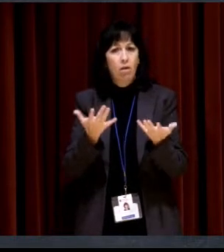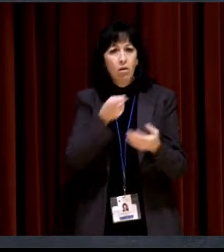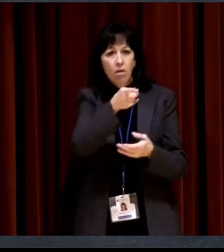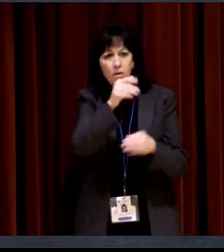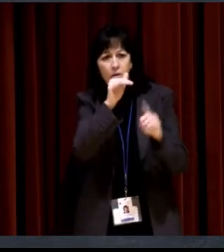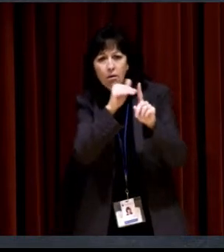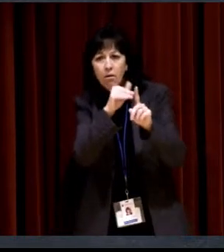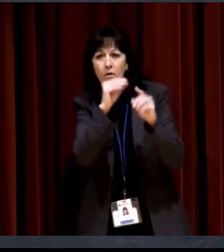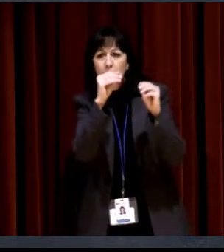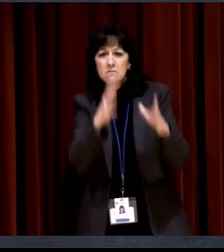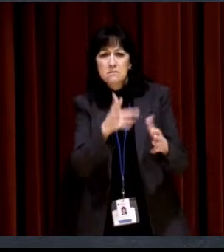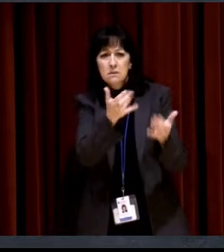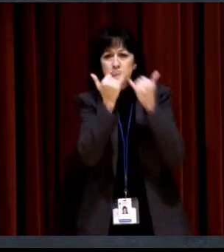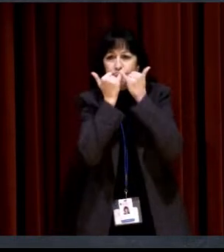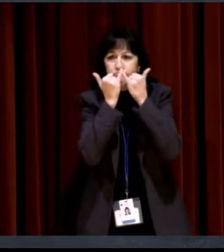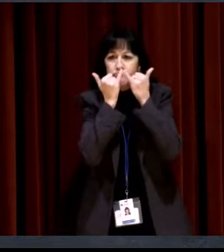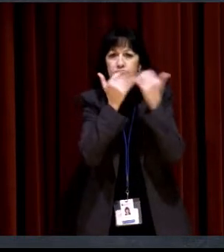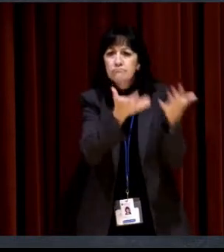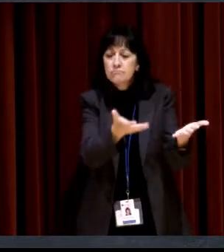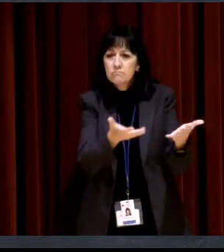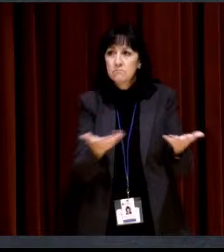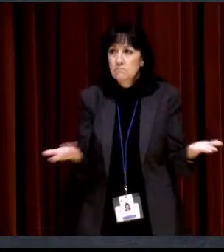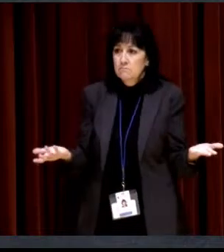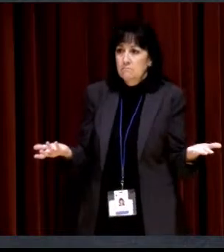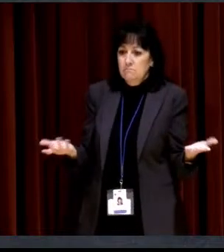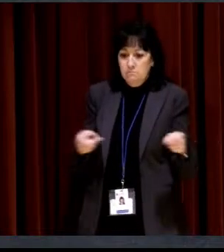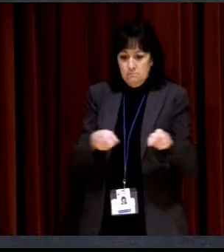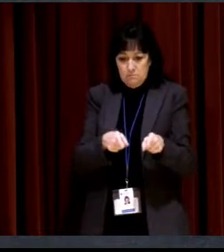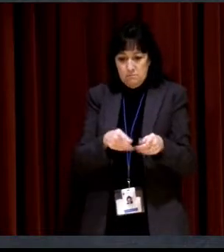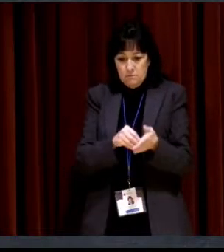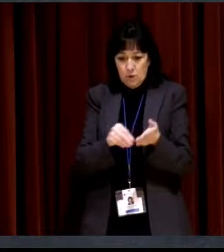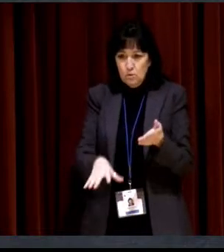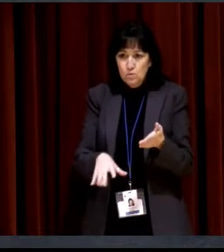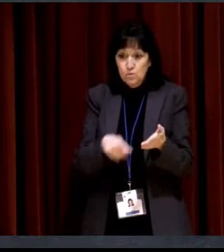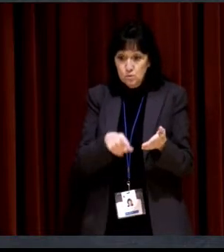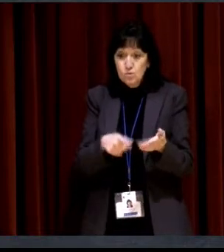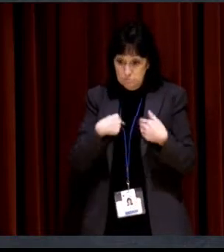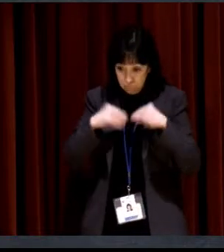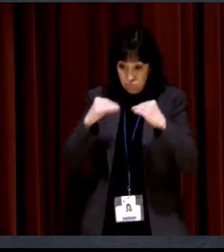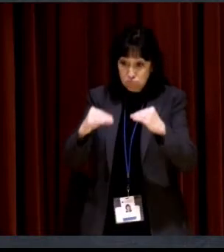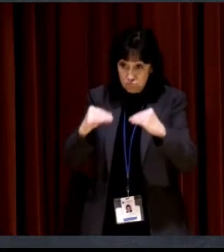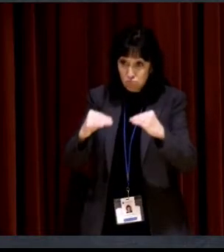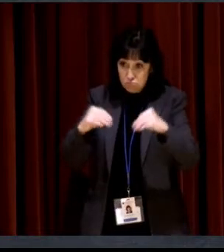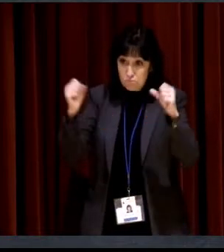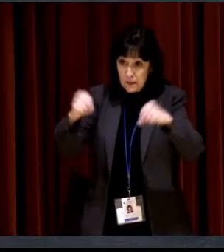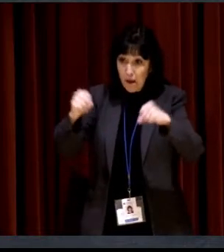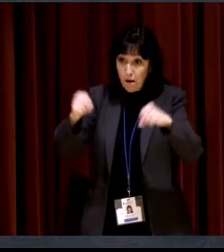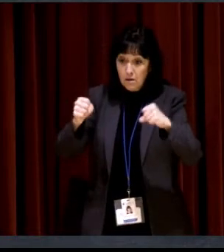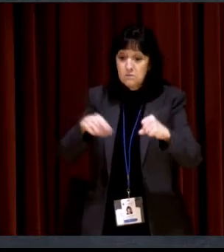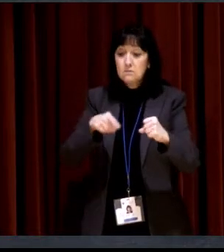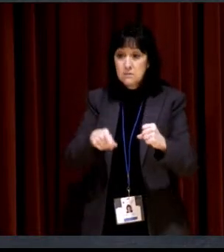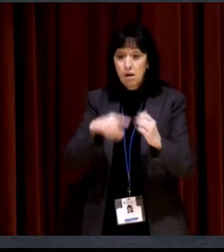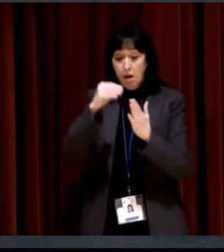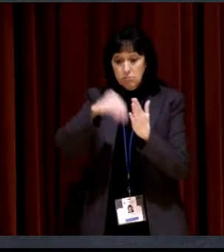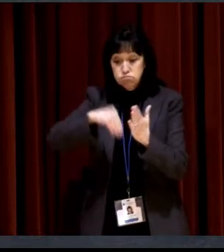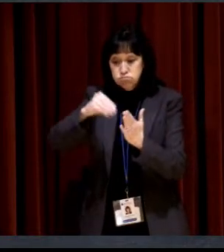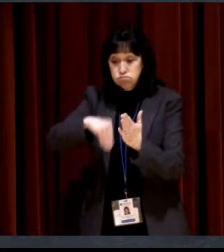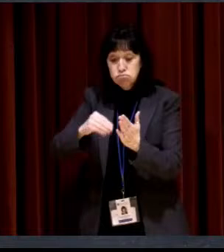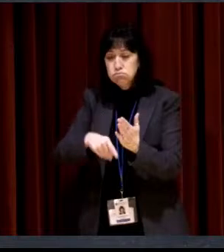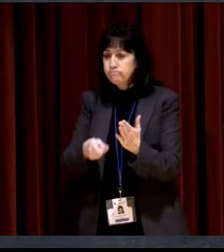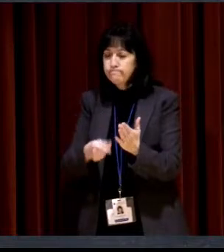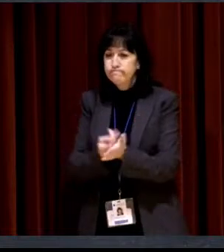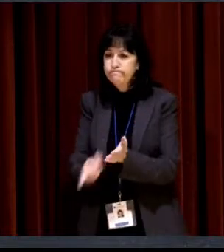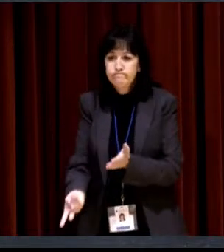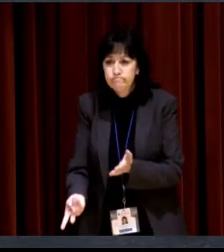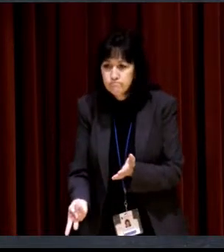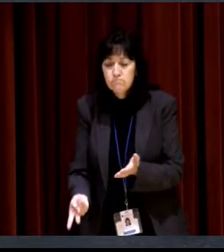get here. You know, due to outside, you know, forces that some are in control,